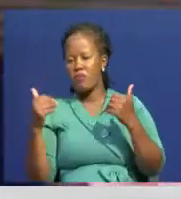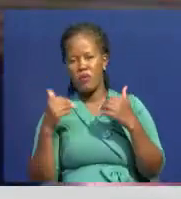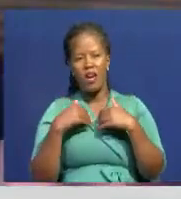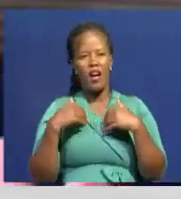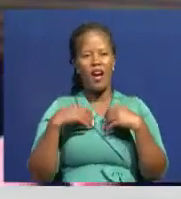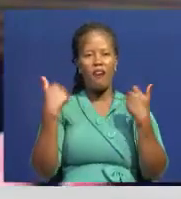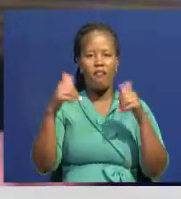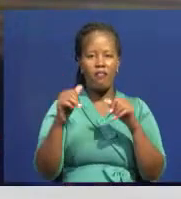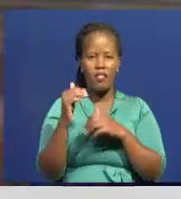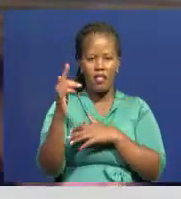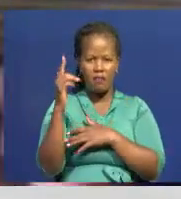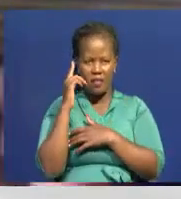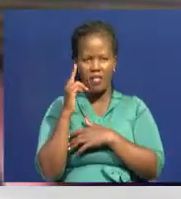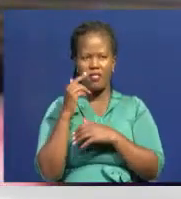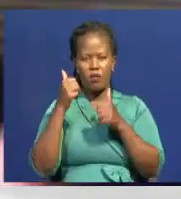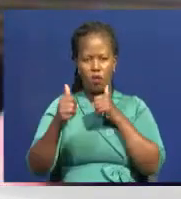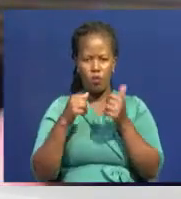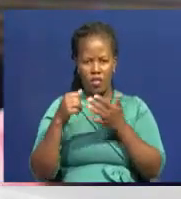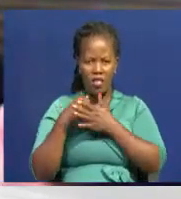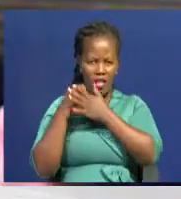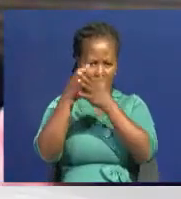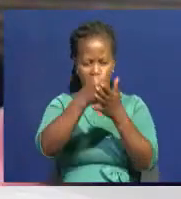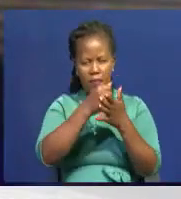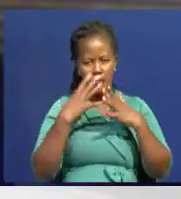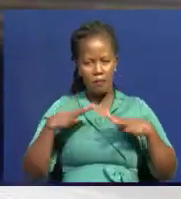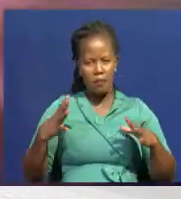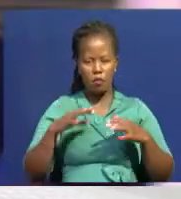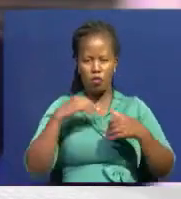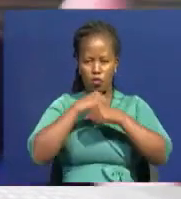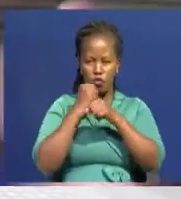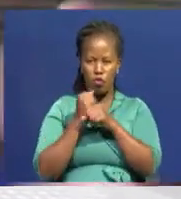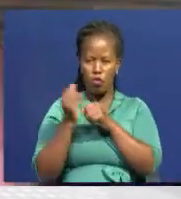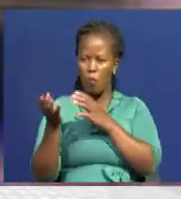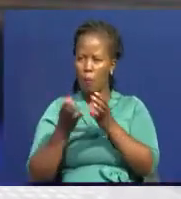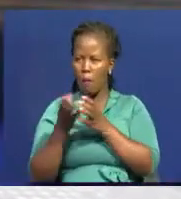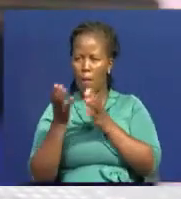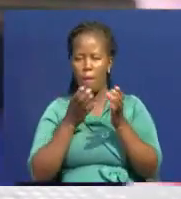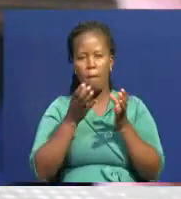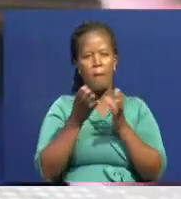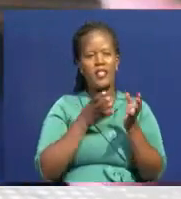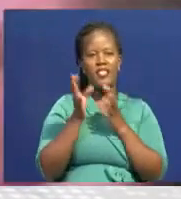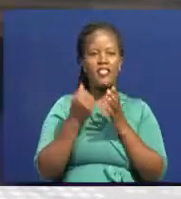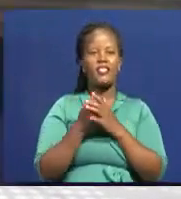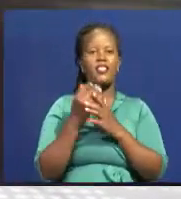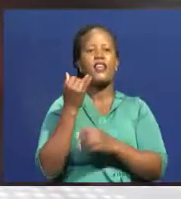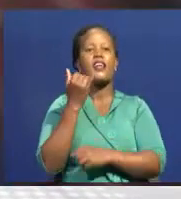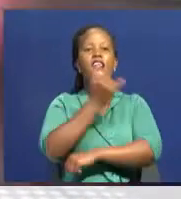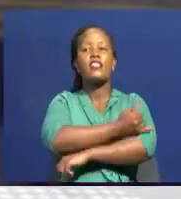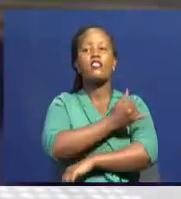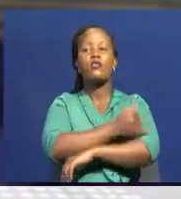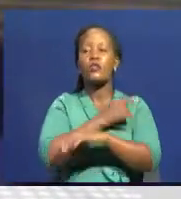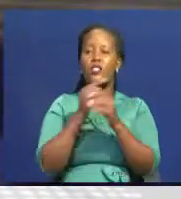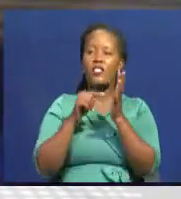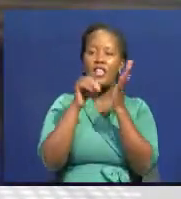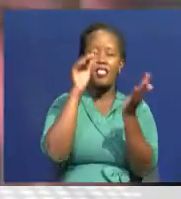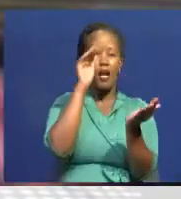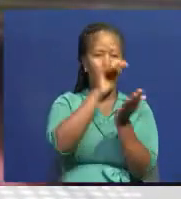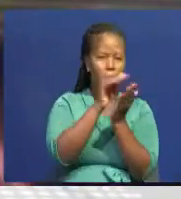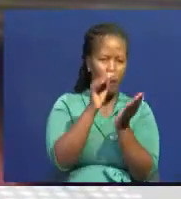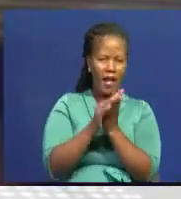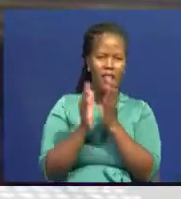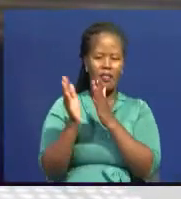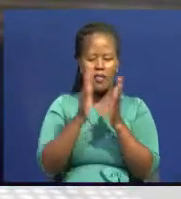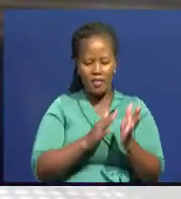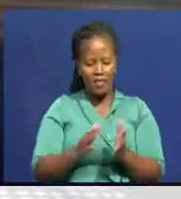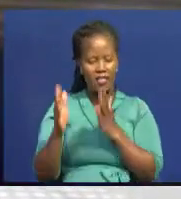that facilitate, enables people to do these things, institutions like banks could sit down and come up with